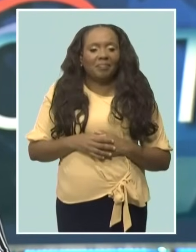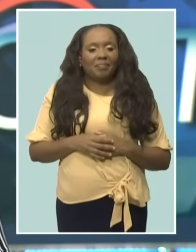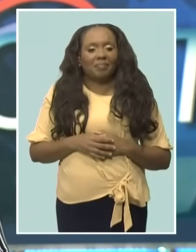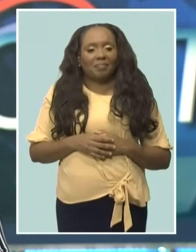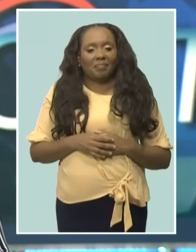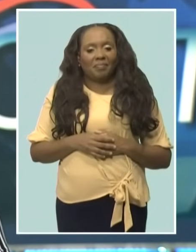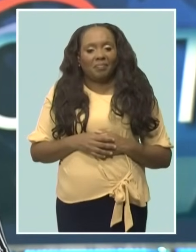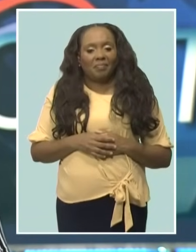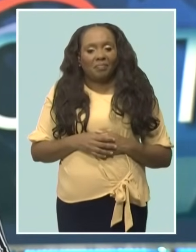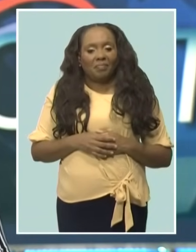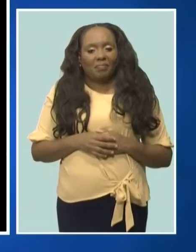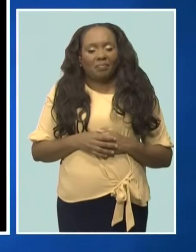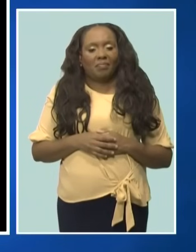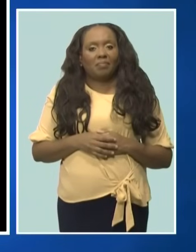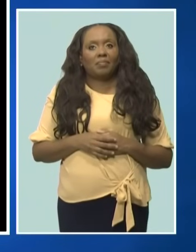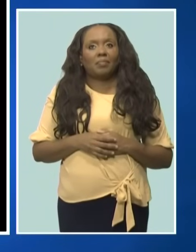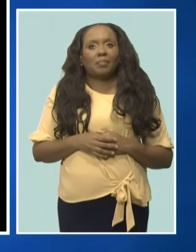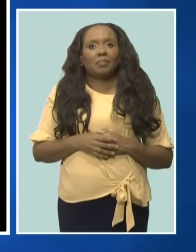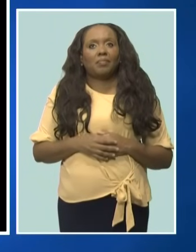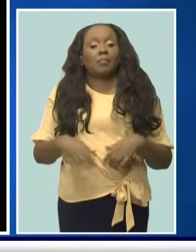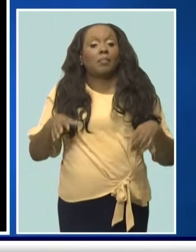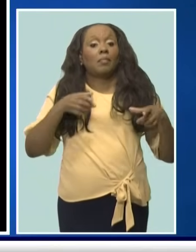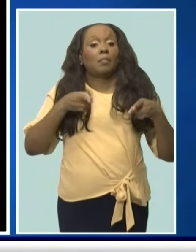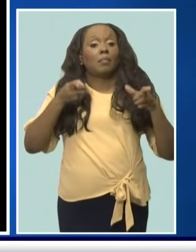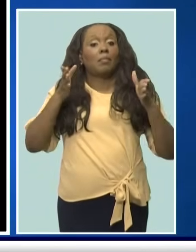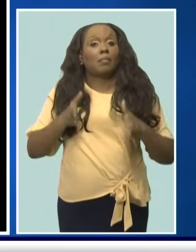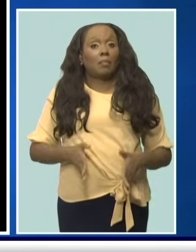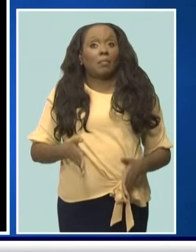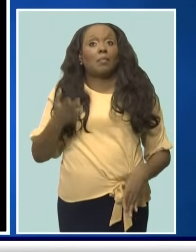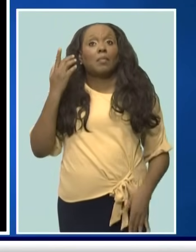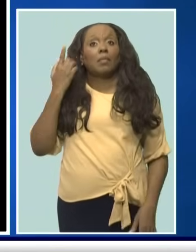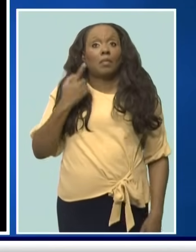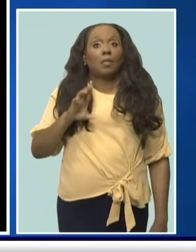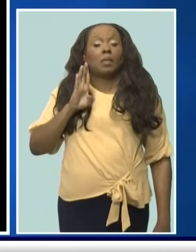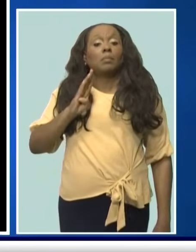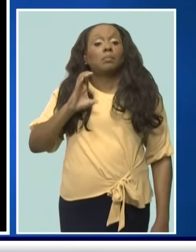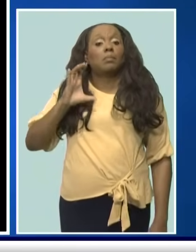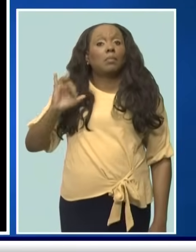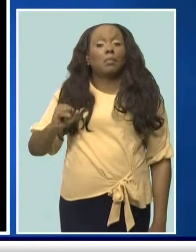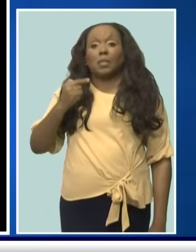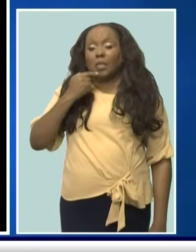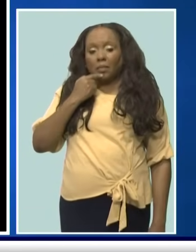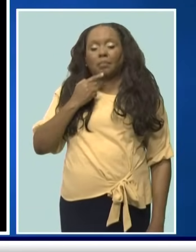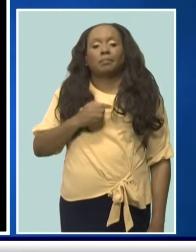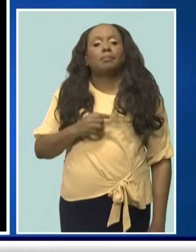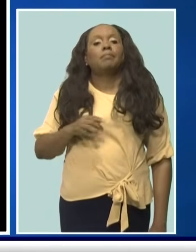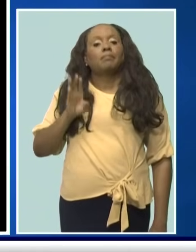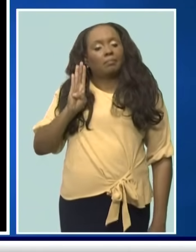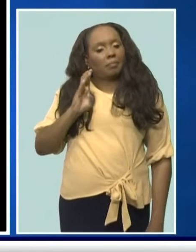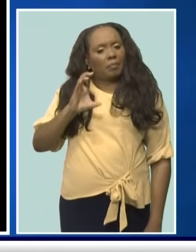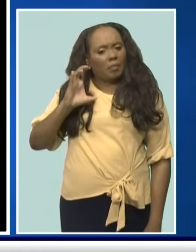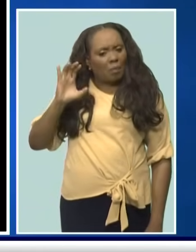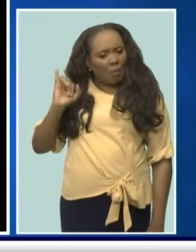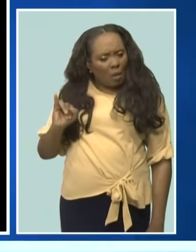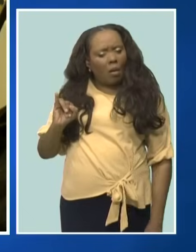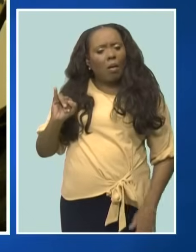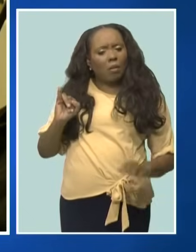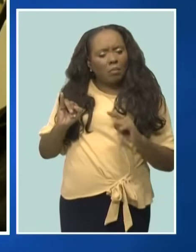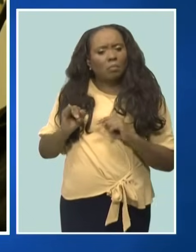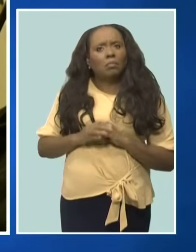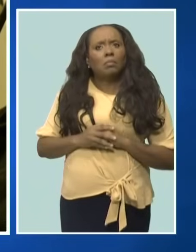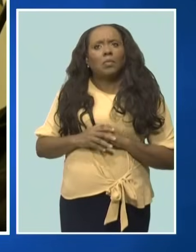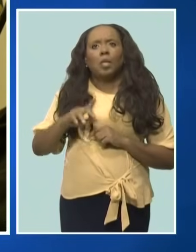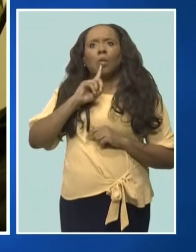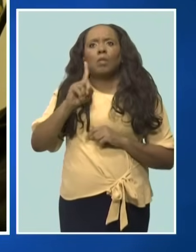there. Executive Director Misha Lobban-Clark told the audience the Barbados Chamber of Commerce and Industry has been at